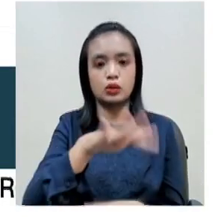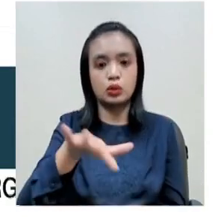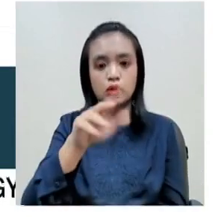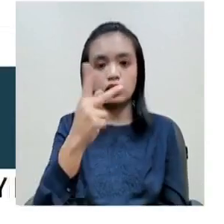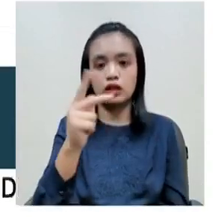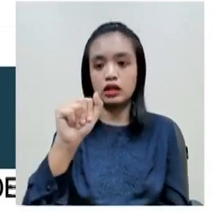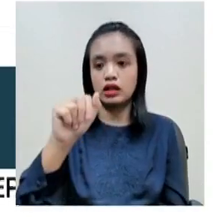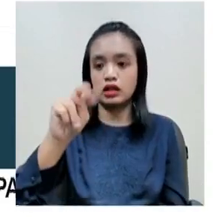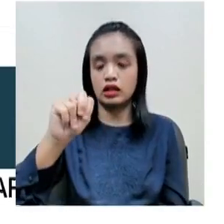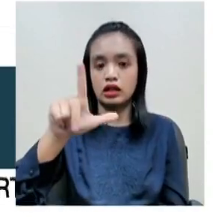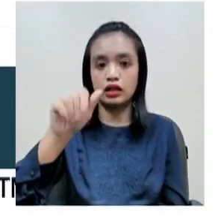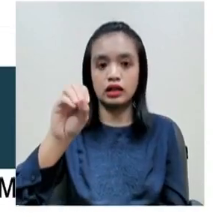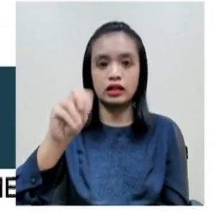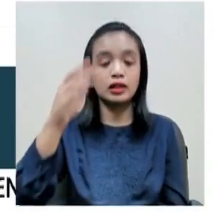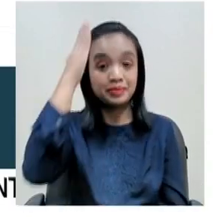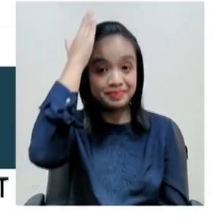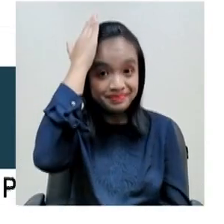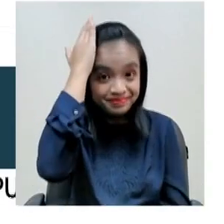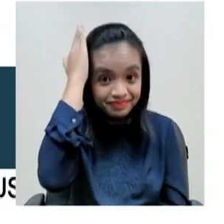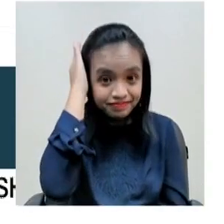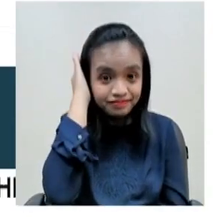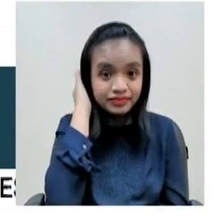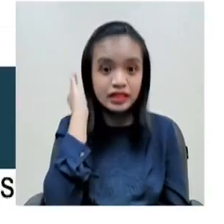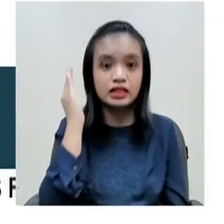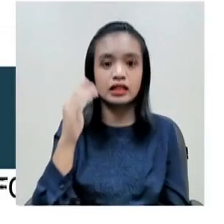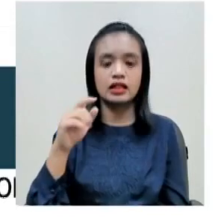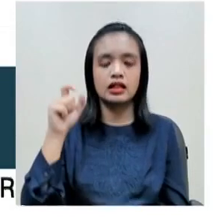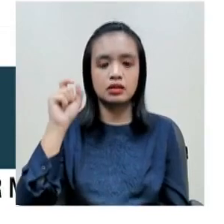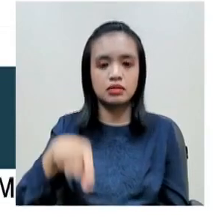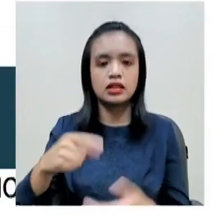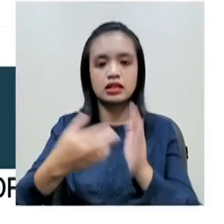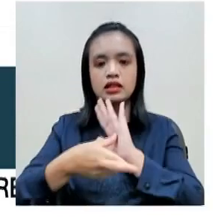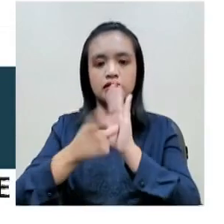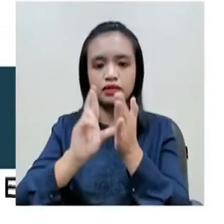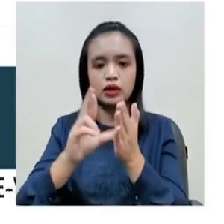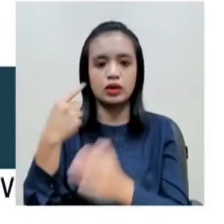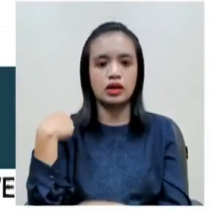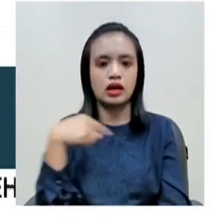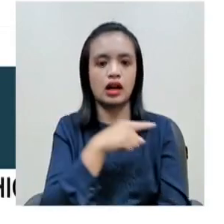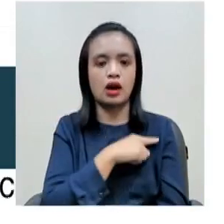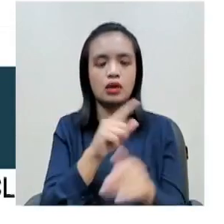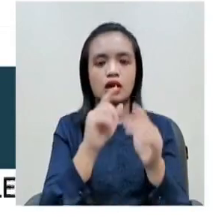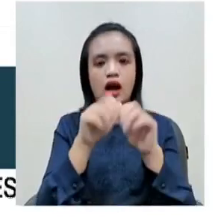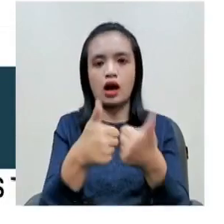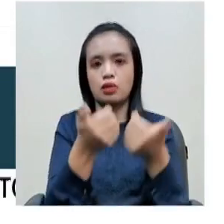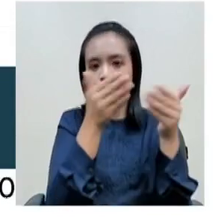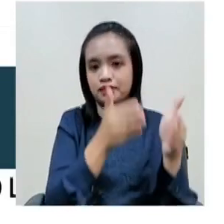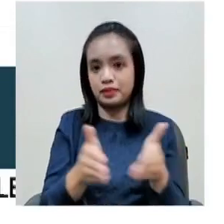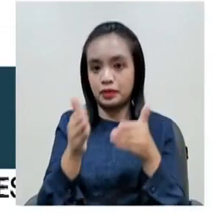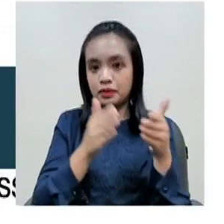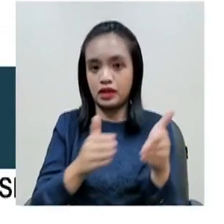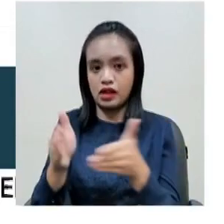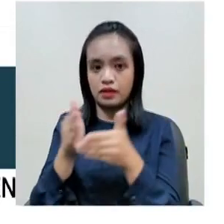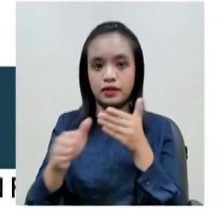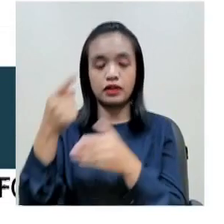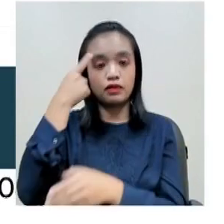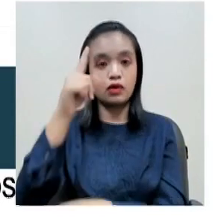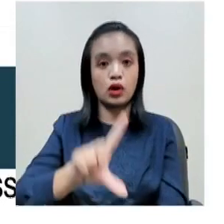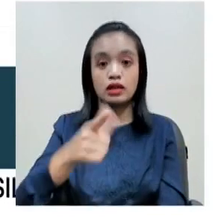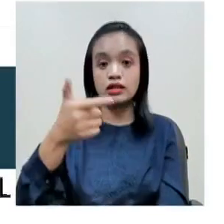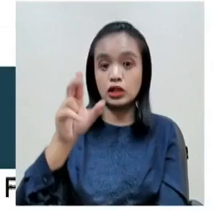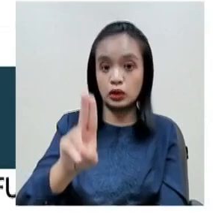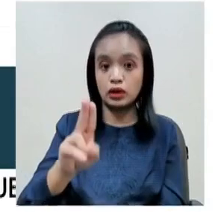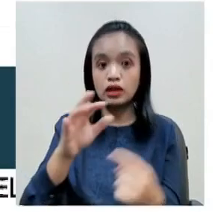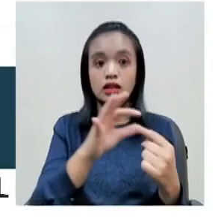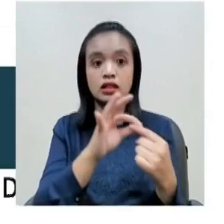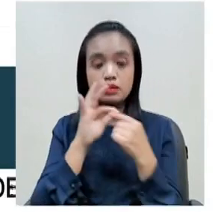volcano, please, we should always review our preparedness. For the local government units,